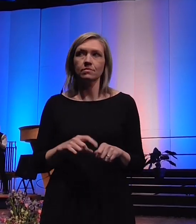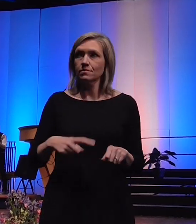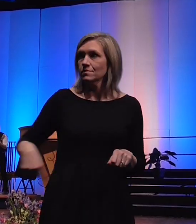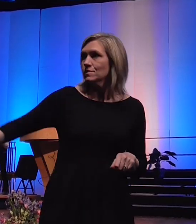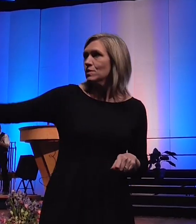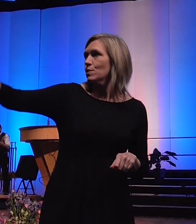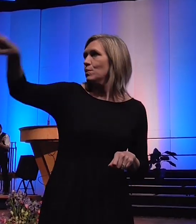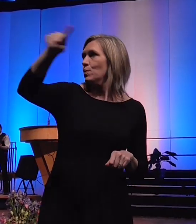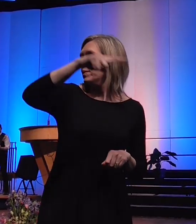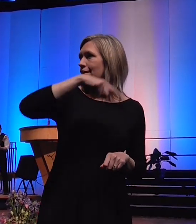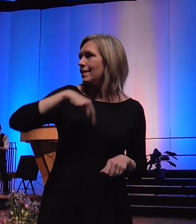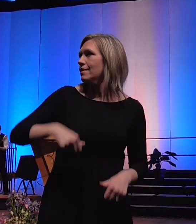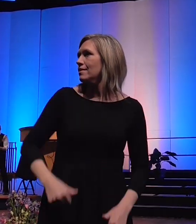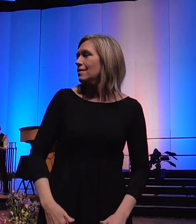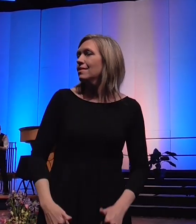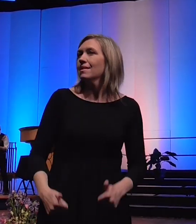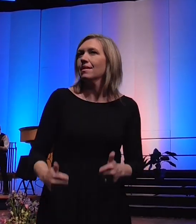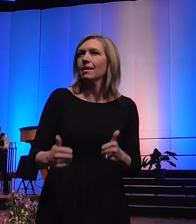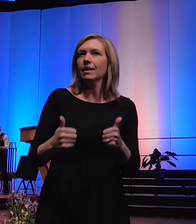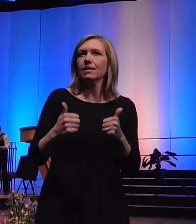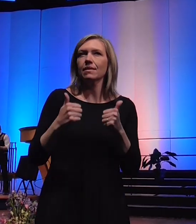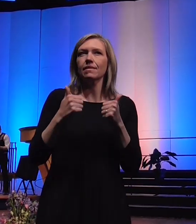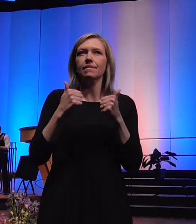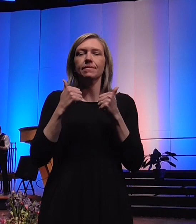We are